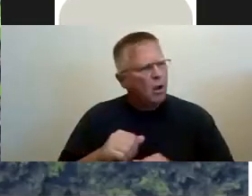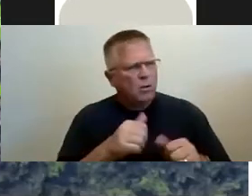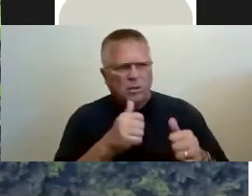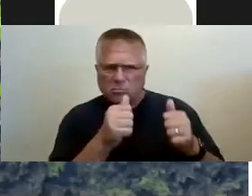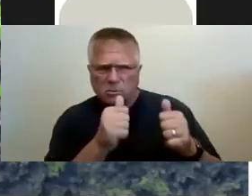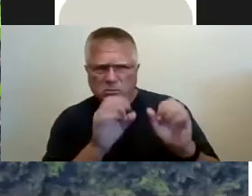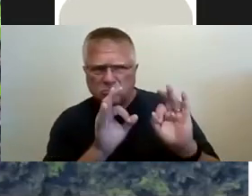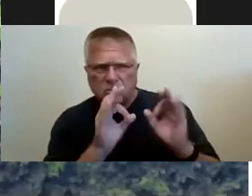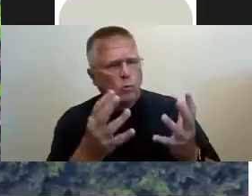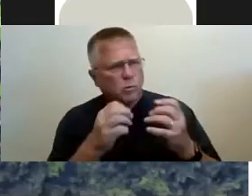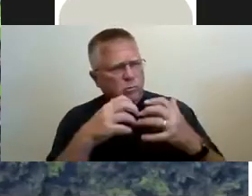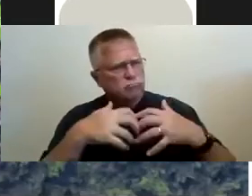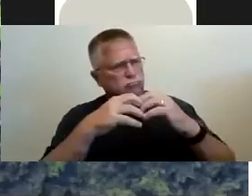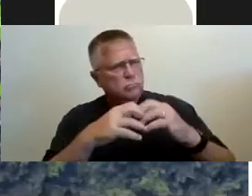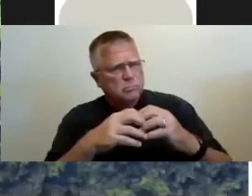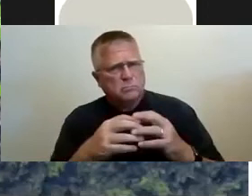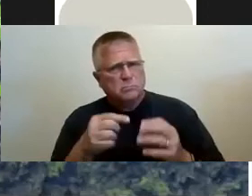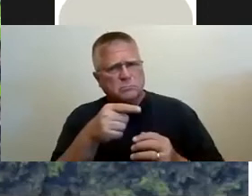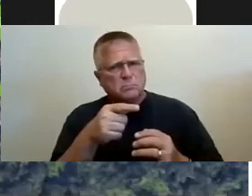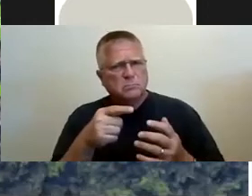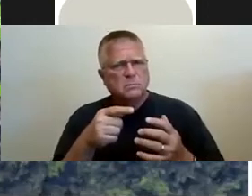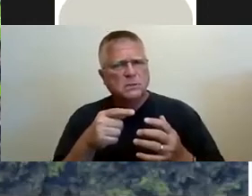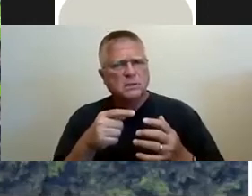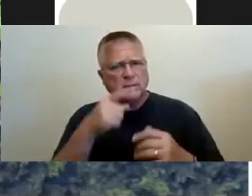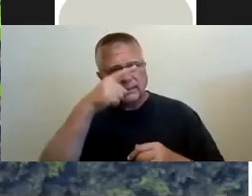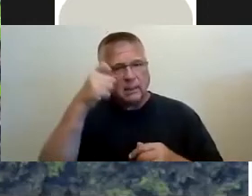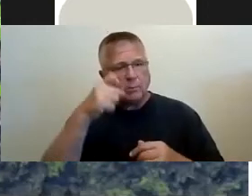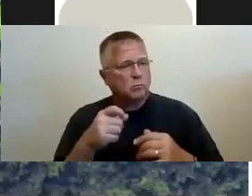to implement, yet this summer.